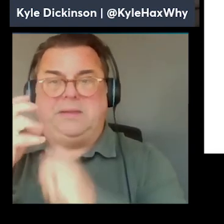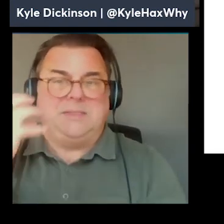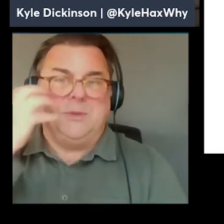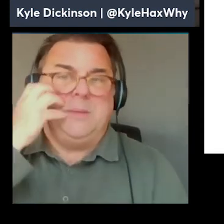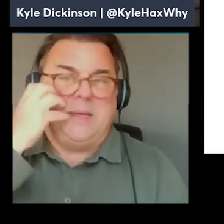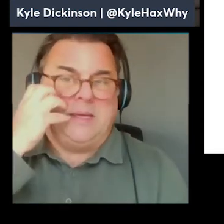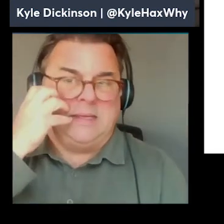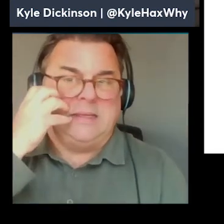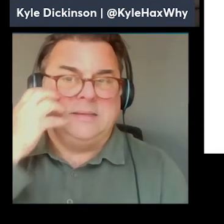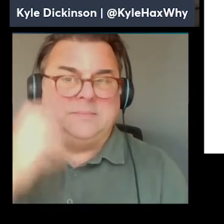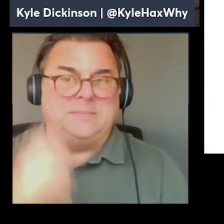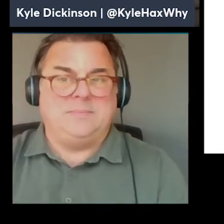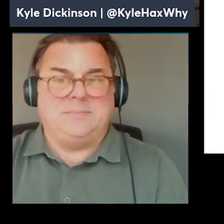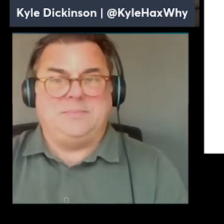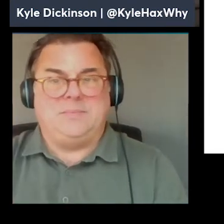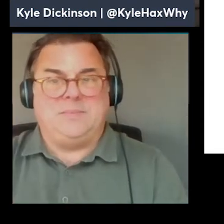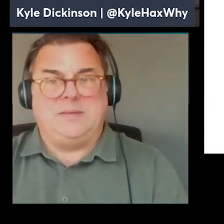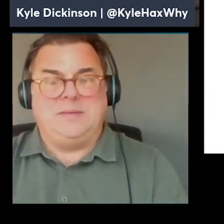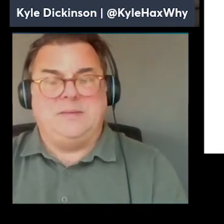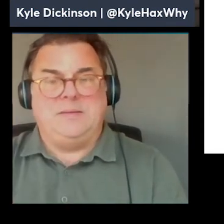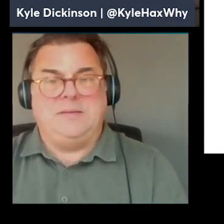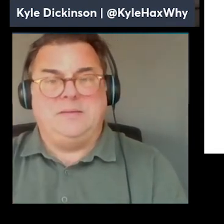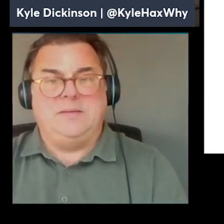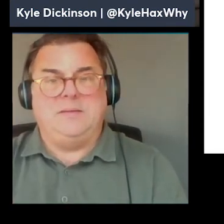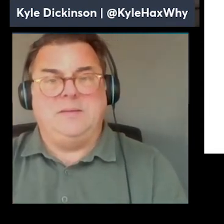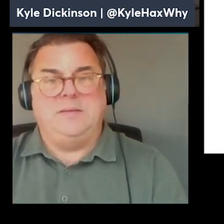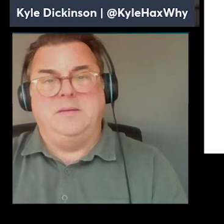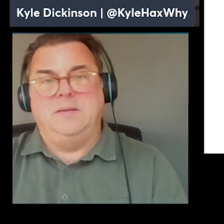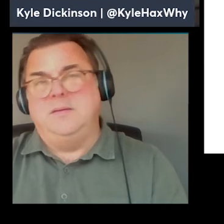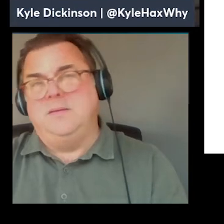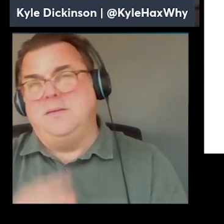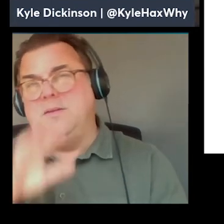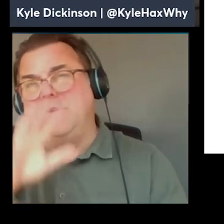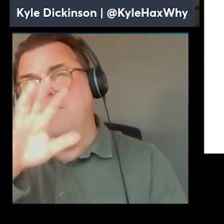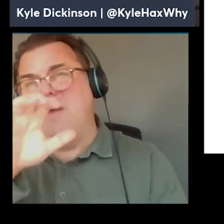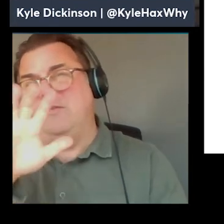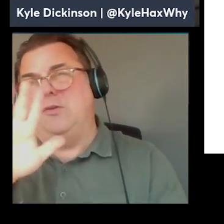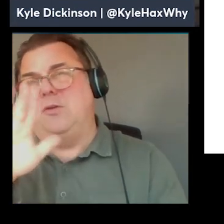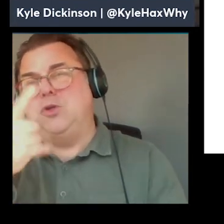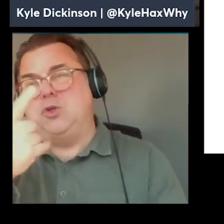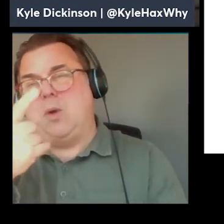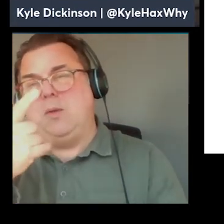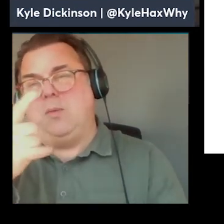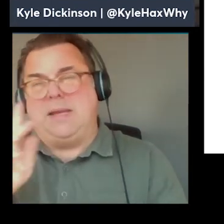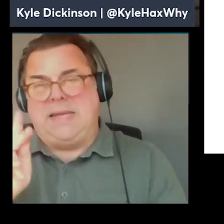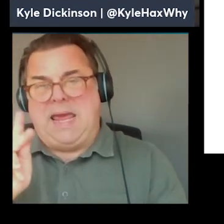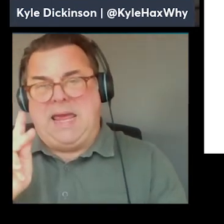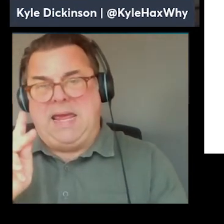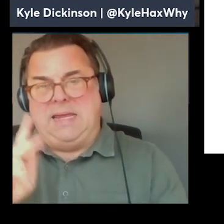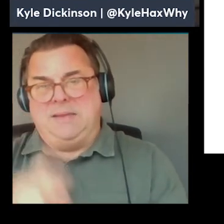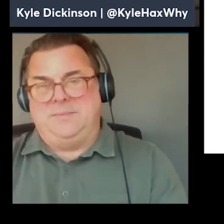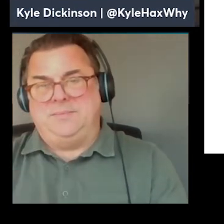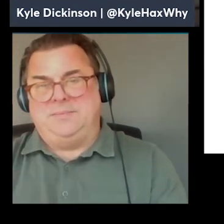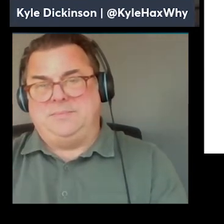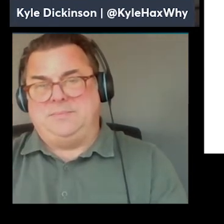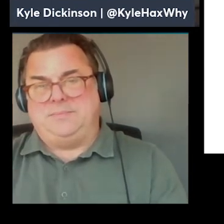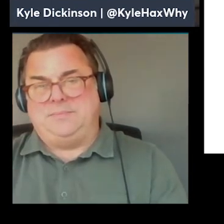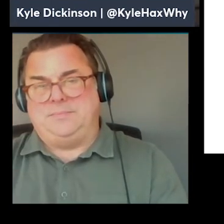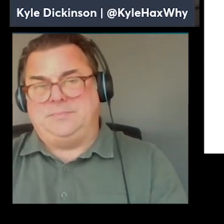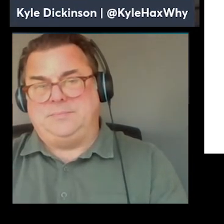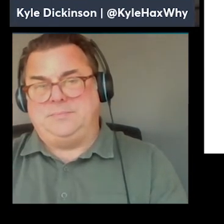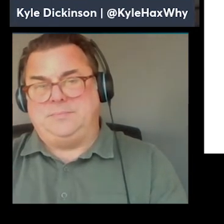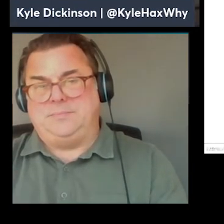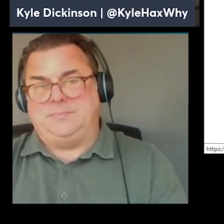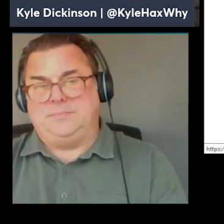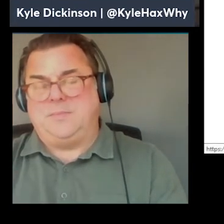see, I think the file size is about 521 KB, right? So a lot of the throughput is impacted by the size of it, but you don't have to pull the